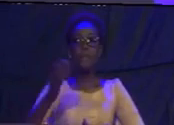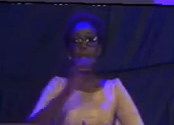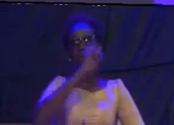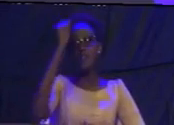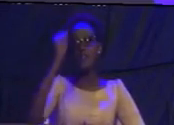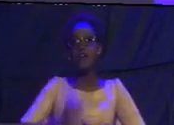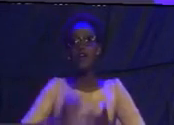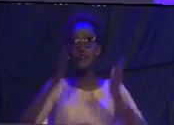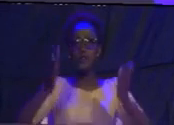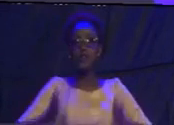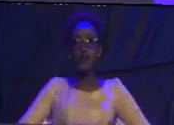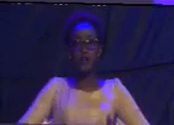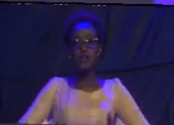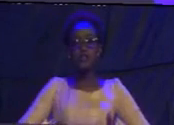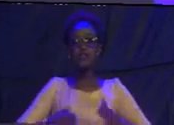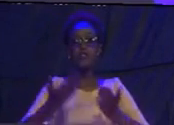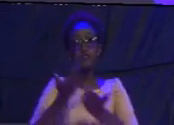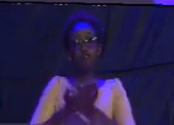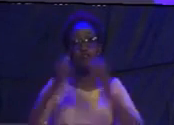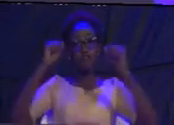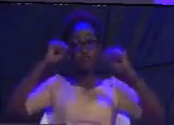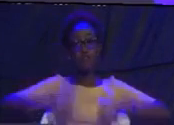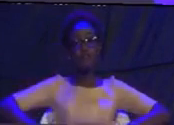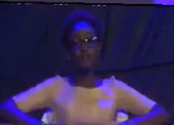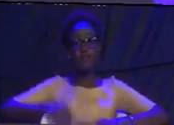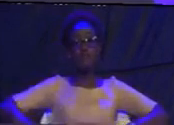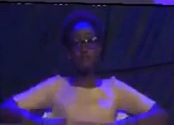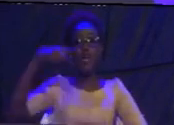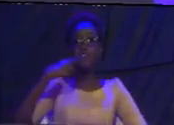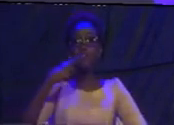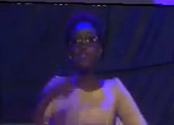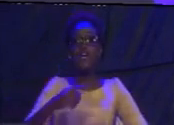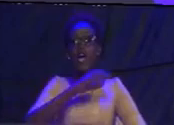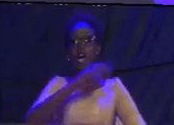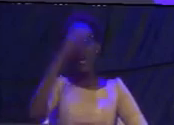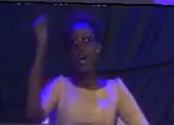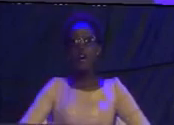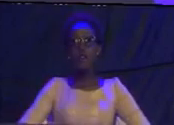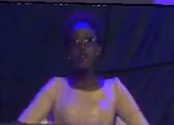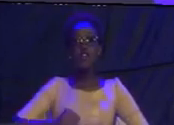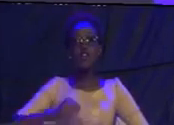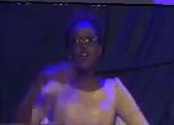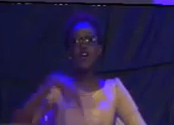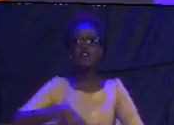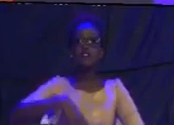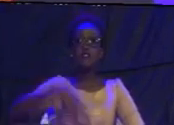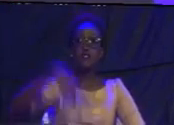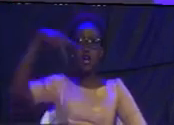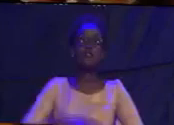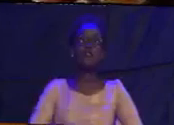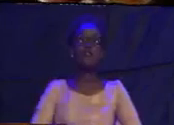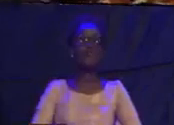request you, agree with me. Africa, let us stand up and say,